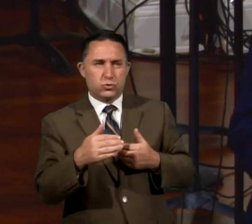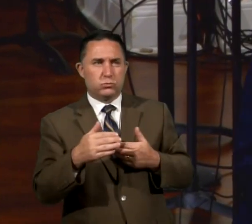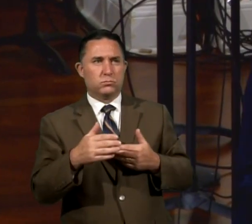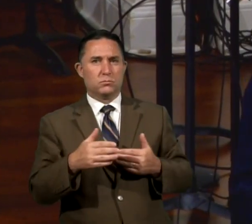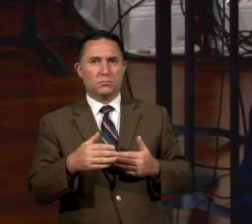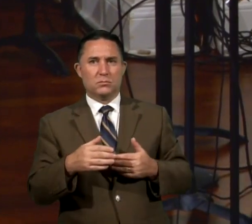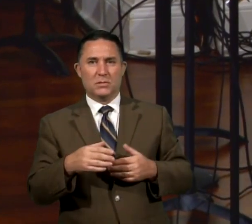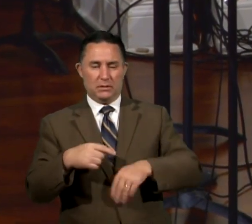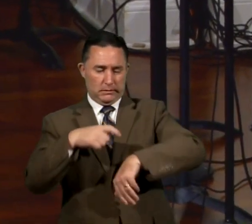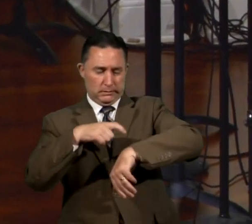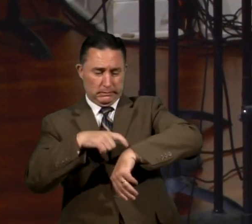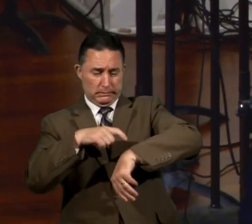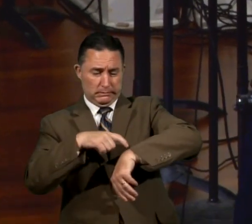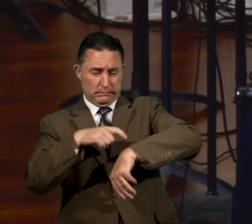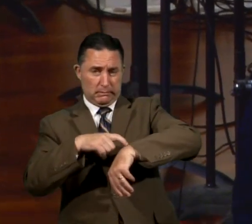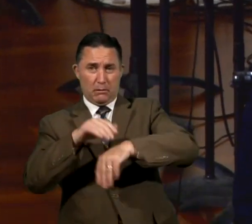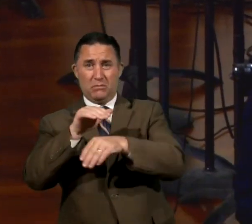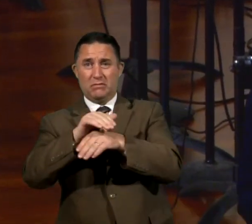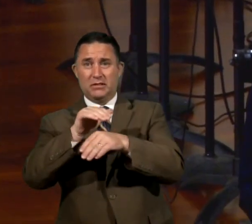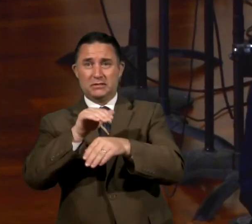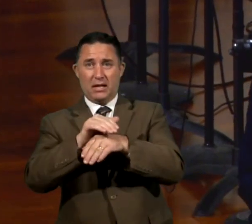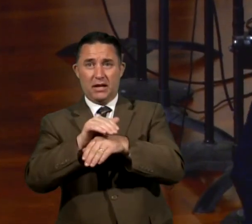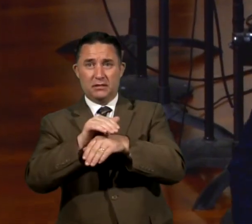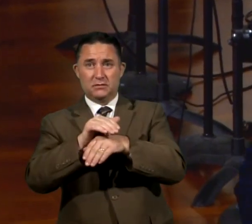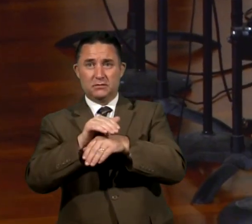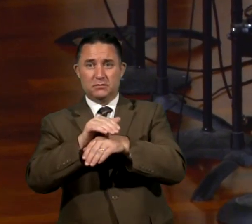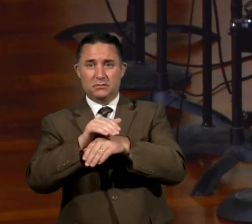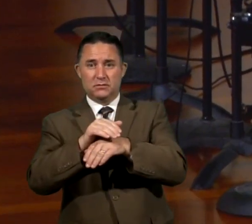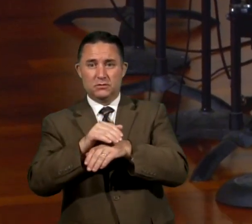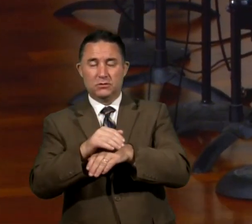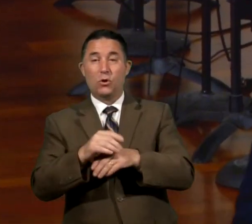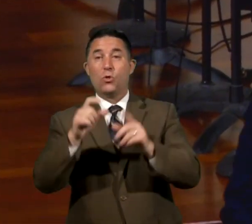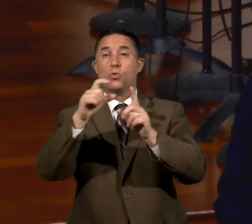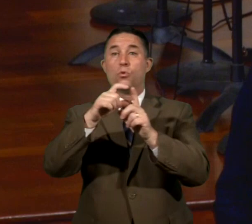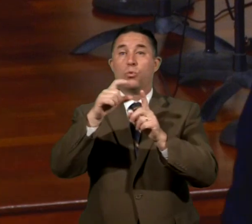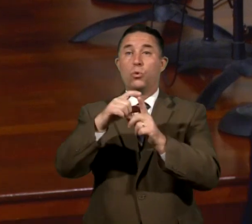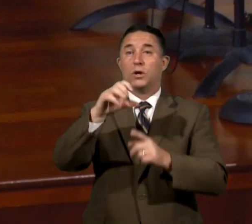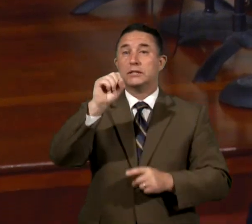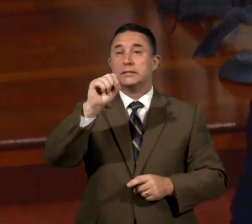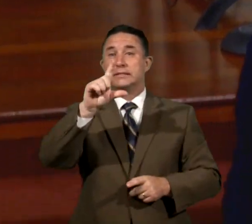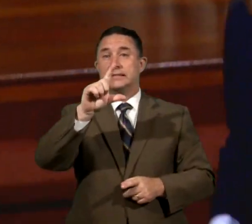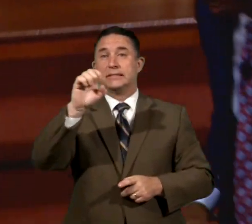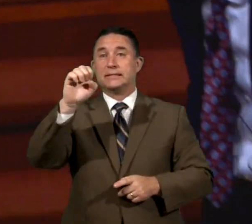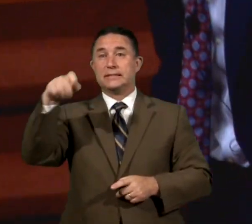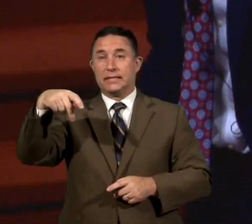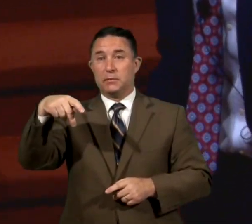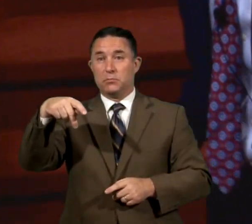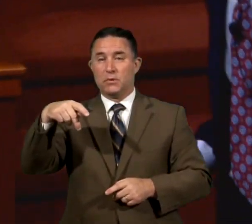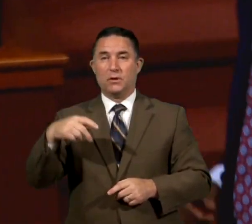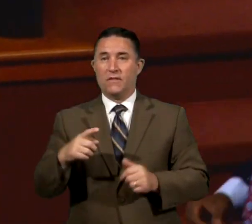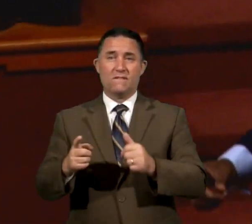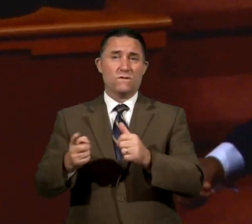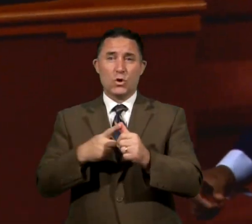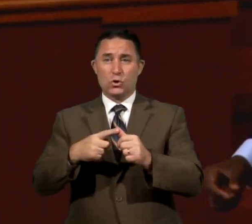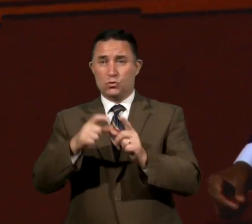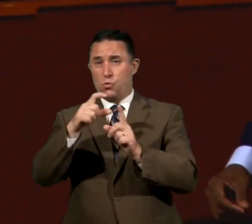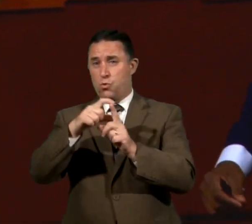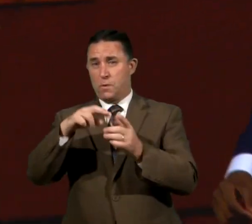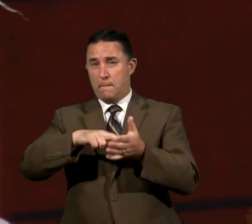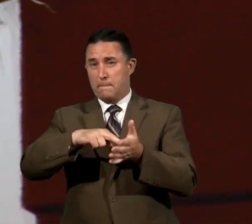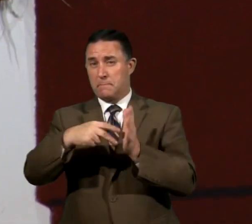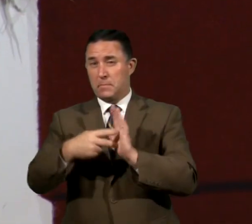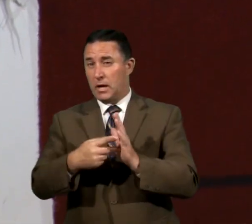and the lateness of the night. When you look up the word sleep, the definition of the word sleep, the very first definition